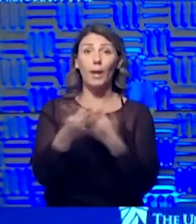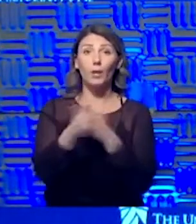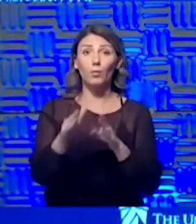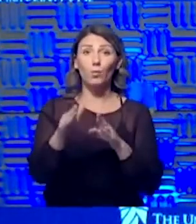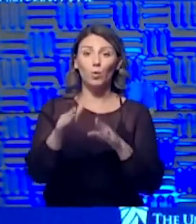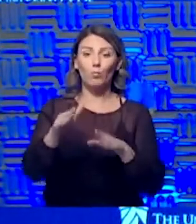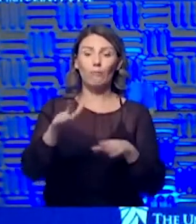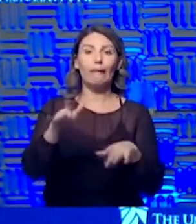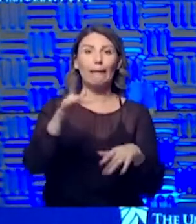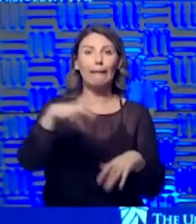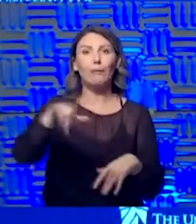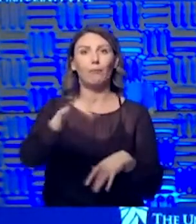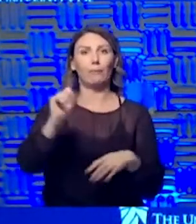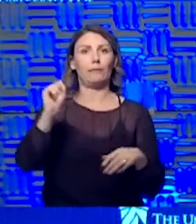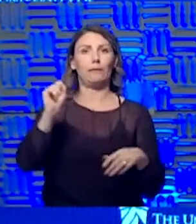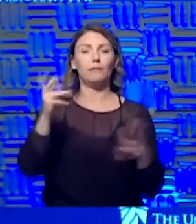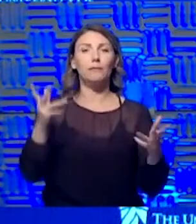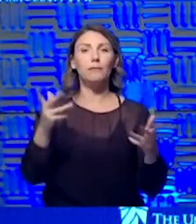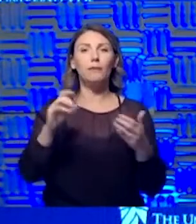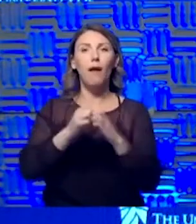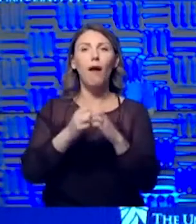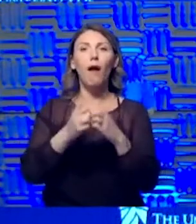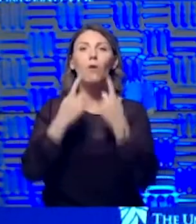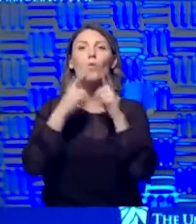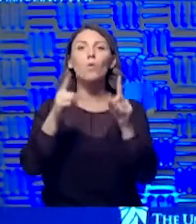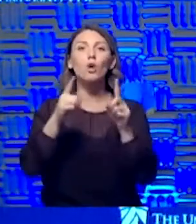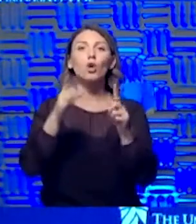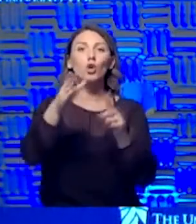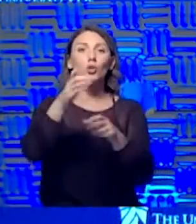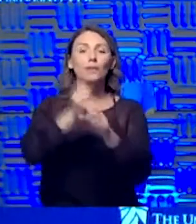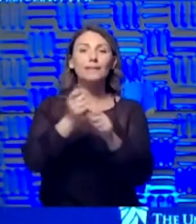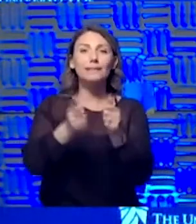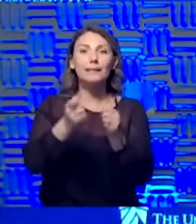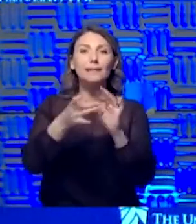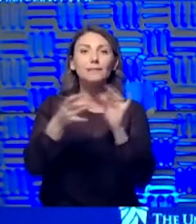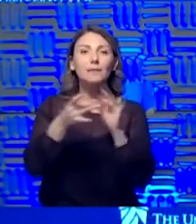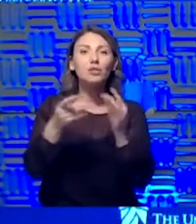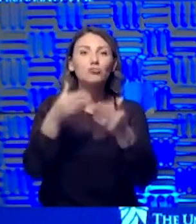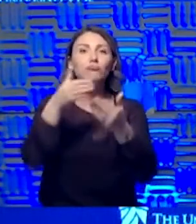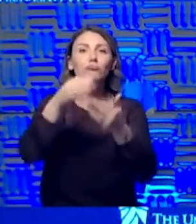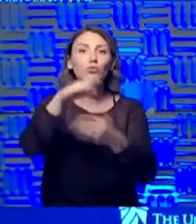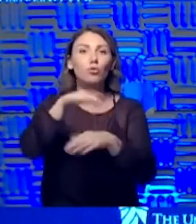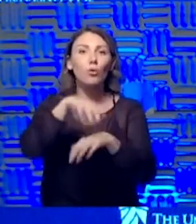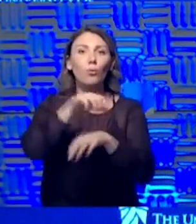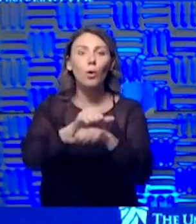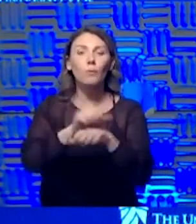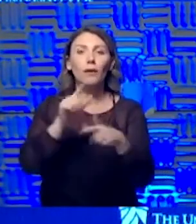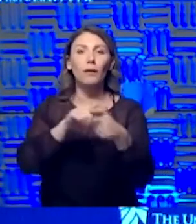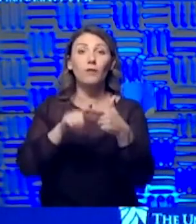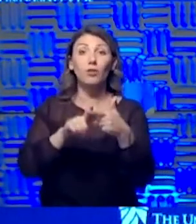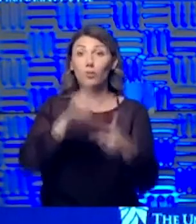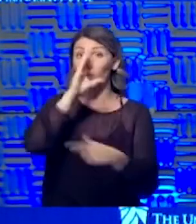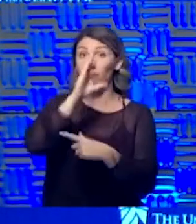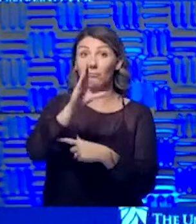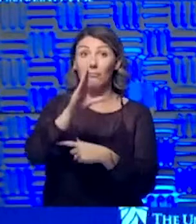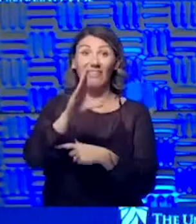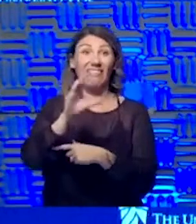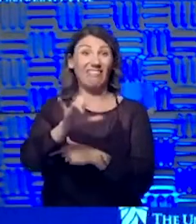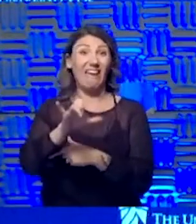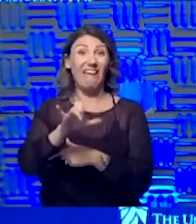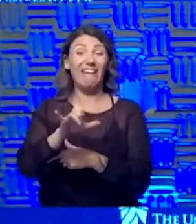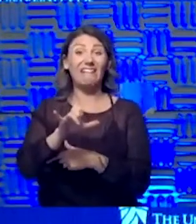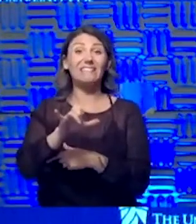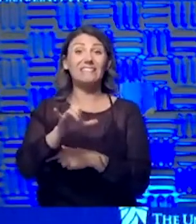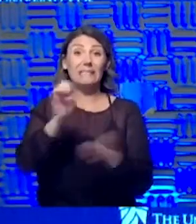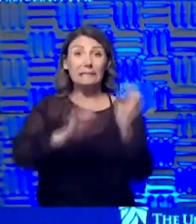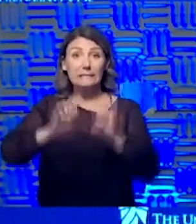I think the way it'll work is you'll get a text when it's getting close to your appointment, and you'll come in and go directly to the exam room, where one